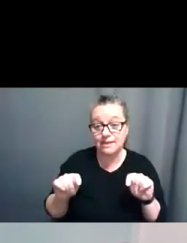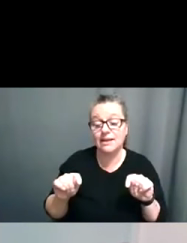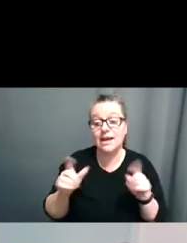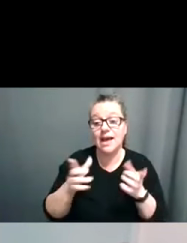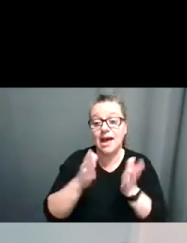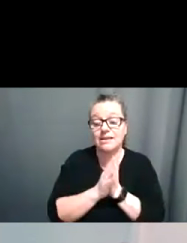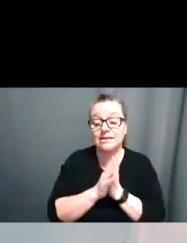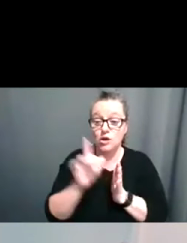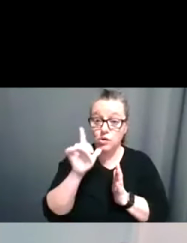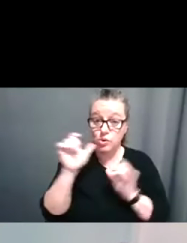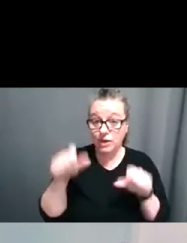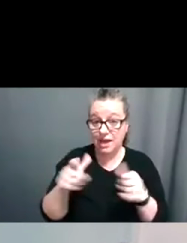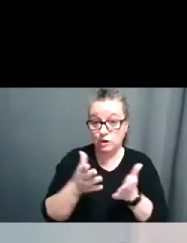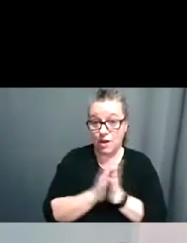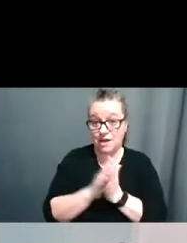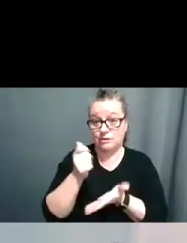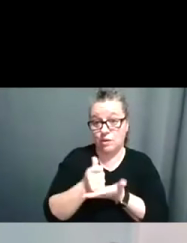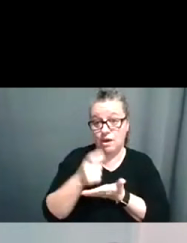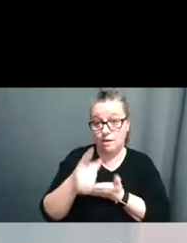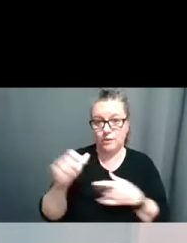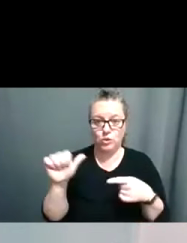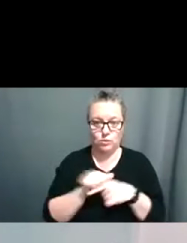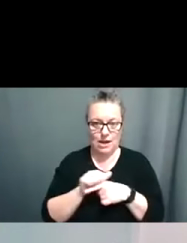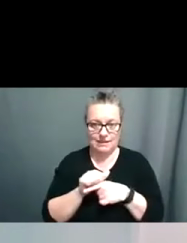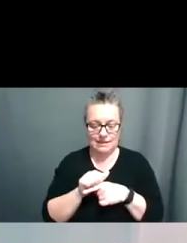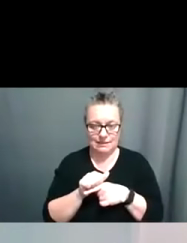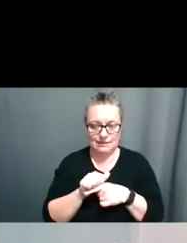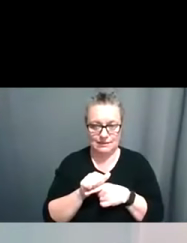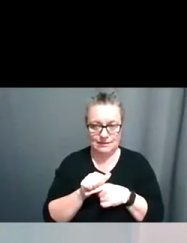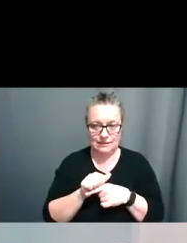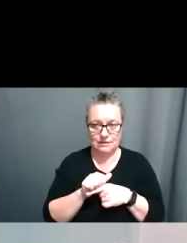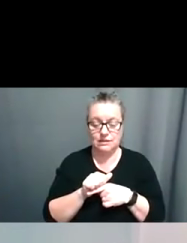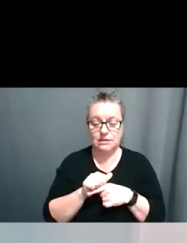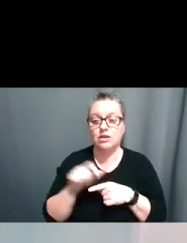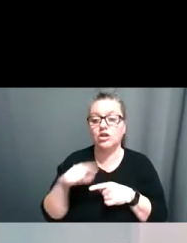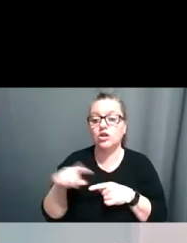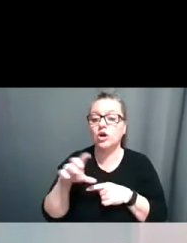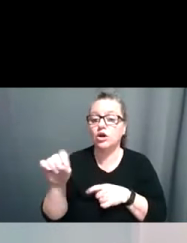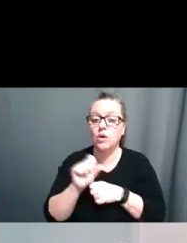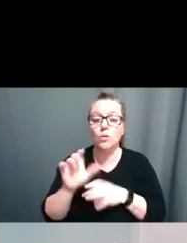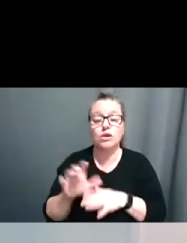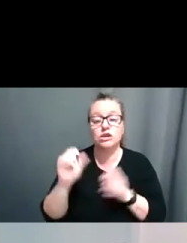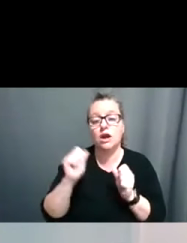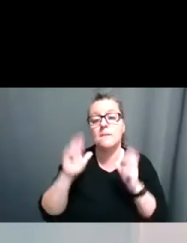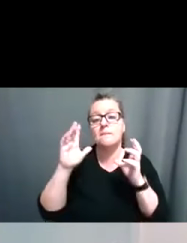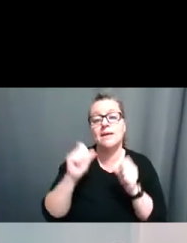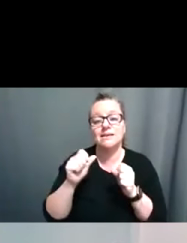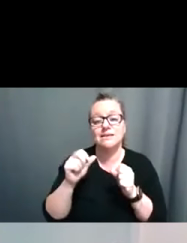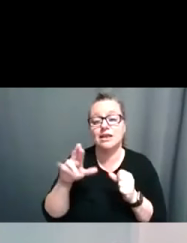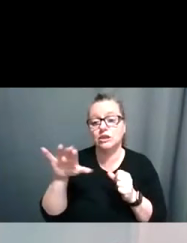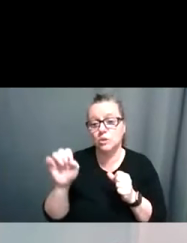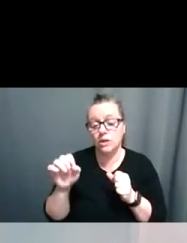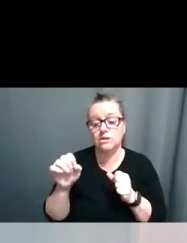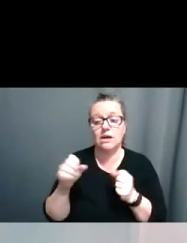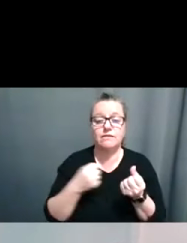asks, who can you ask to help you practice? Your colleagues are an amazing source of support, feedback, and